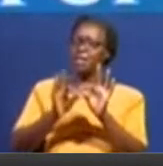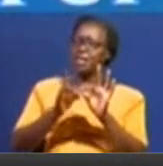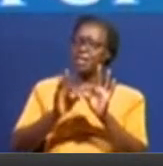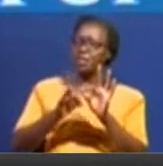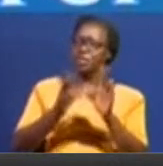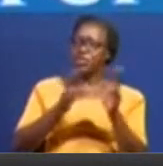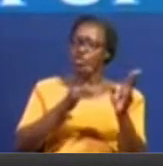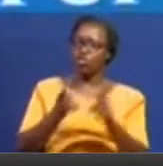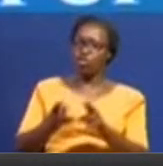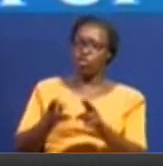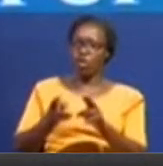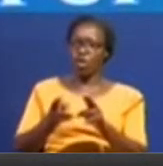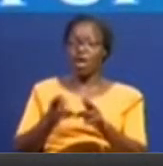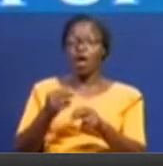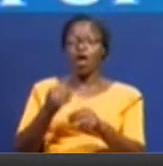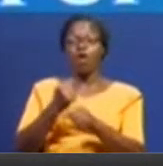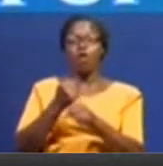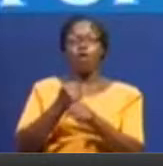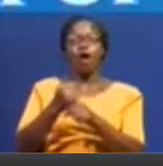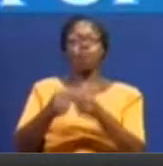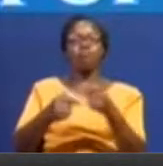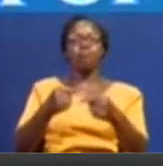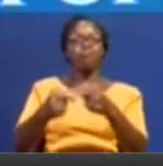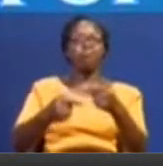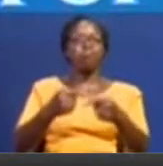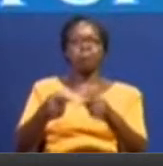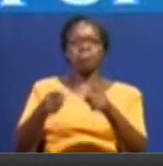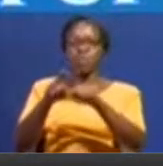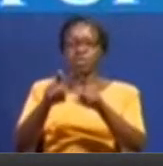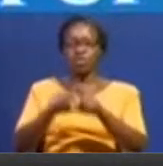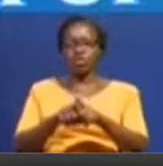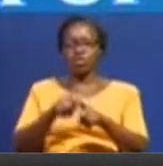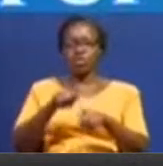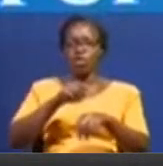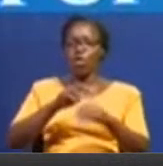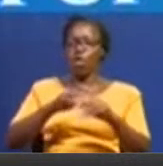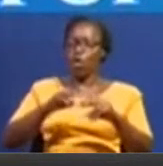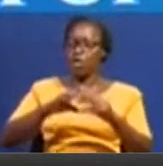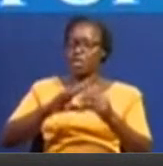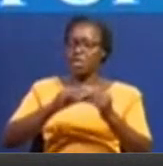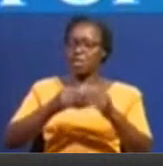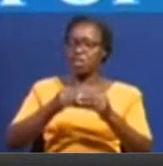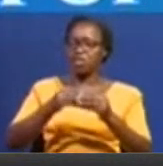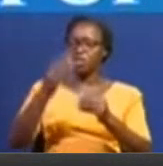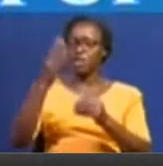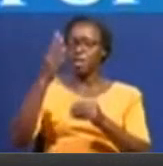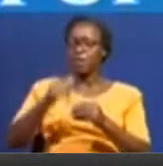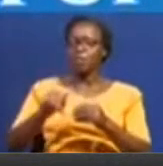the normal course of operations. Also, upon creation by the